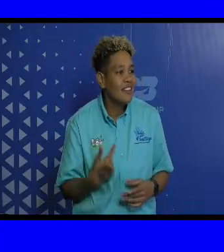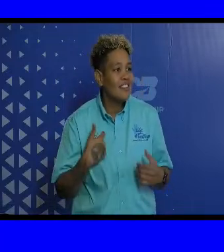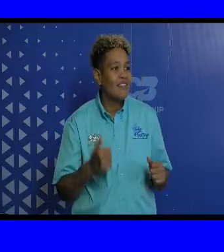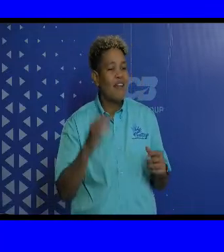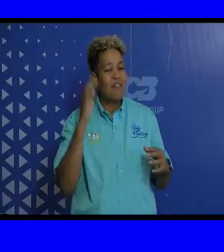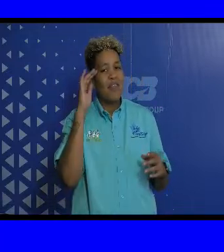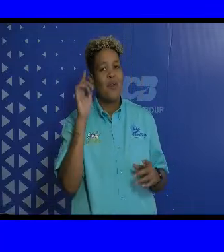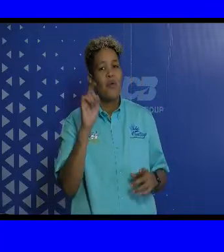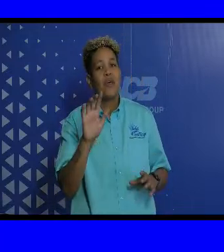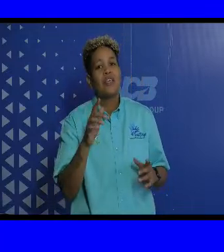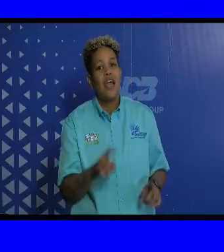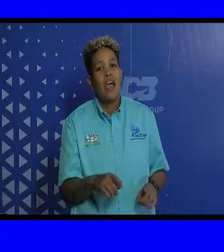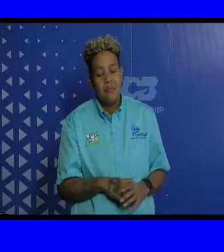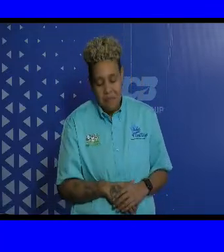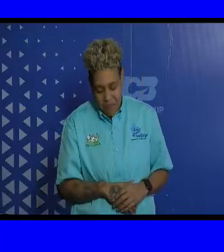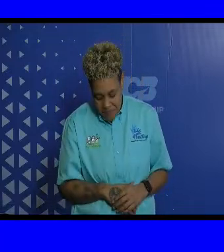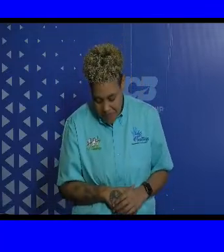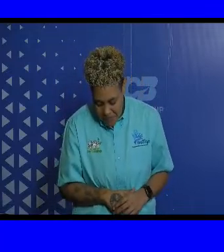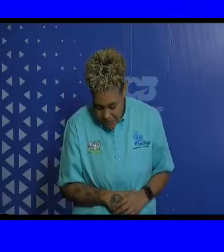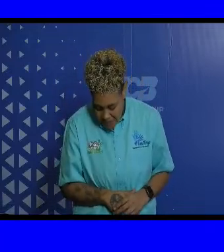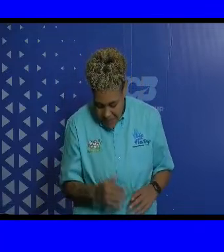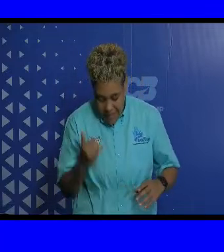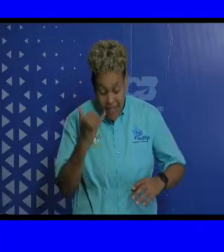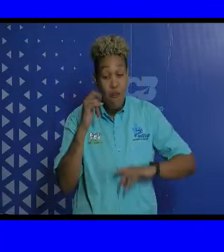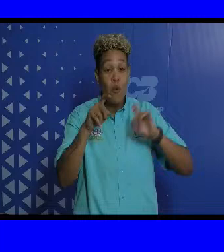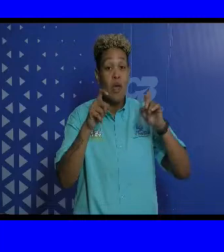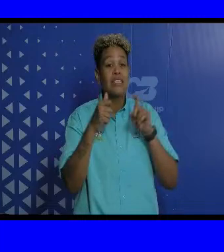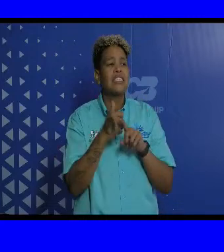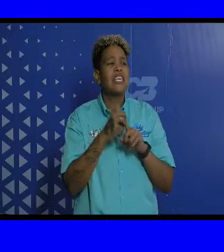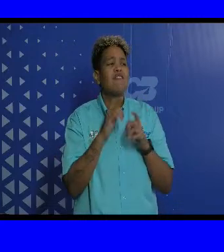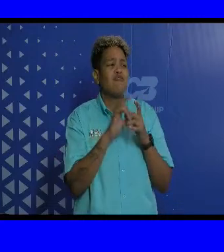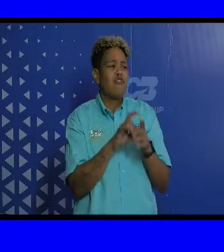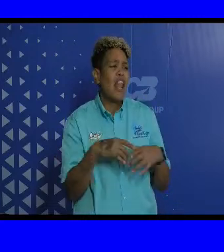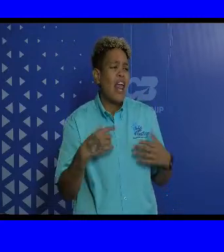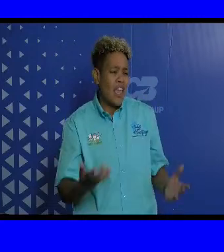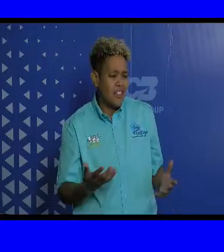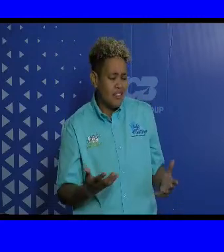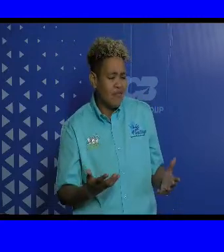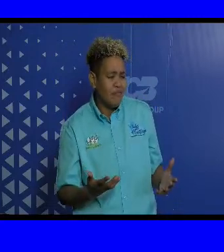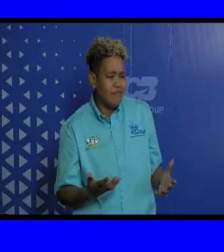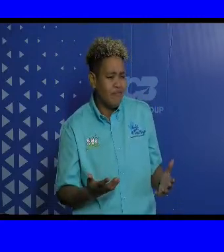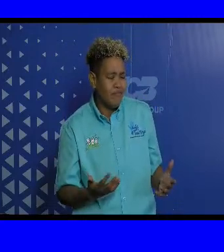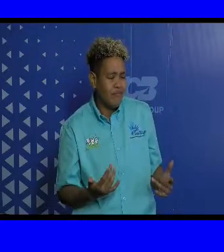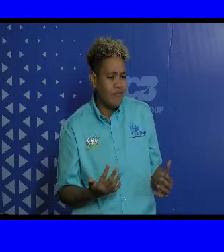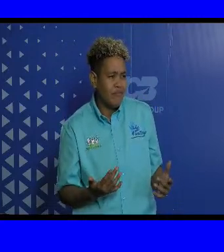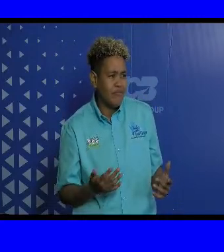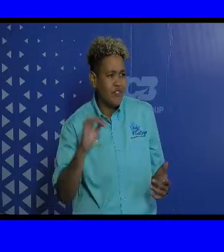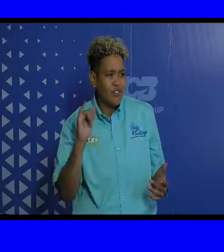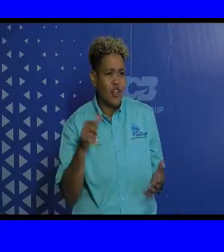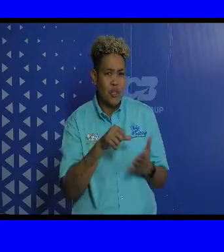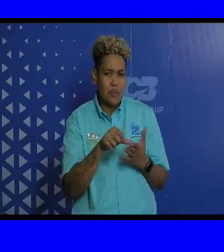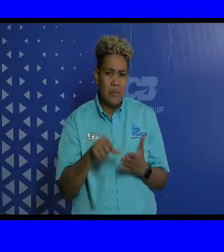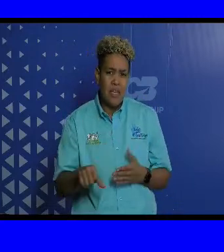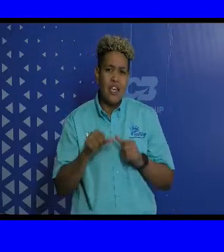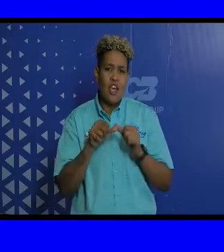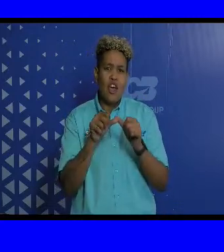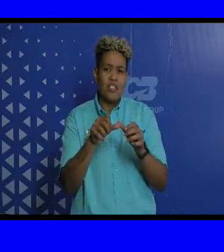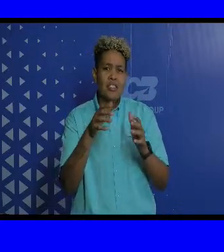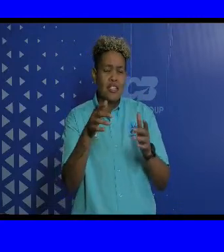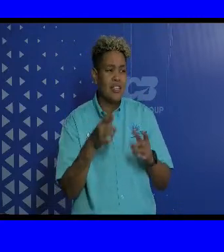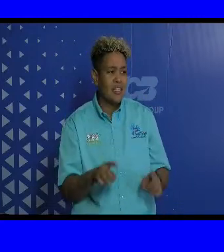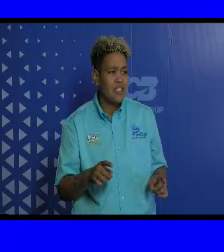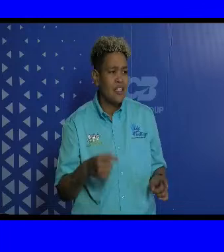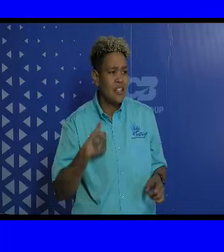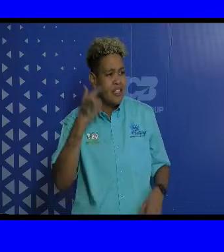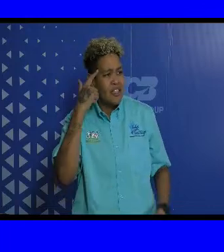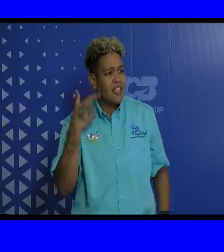question. If the question was about does the dividend continue,